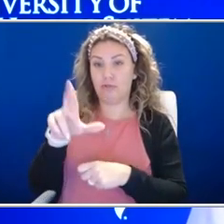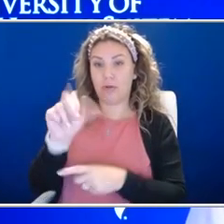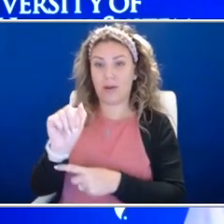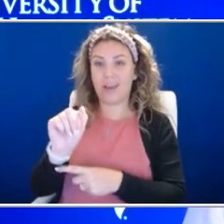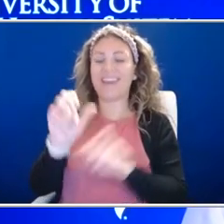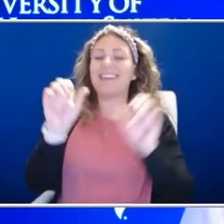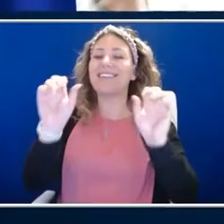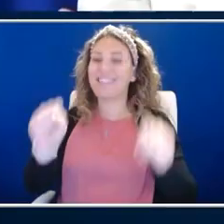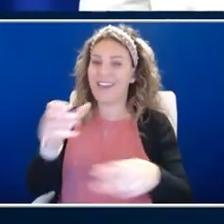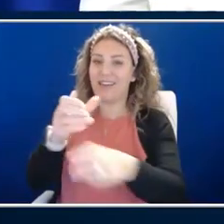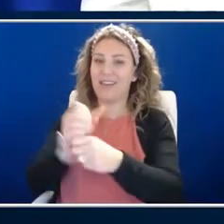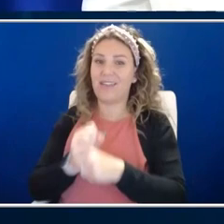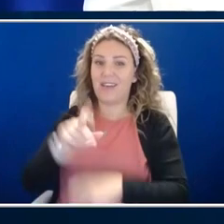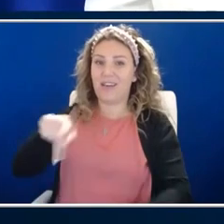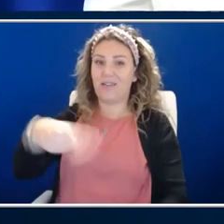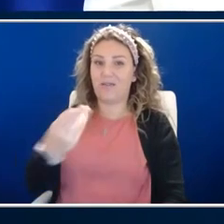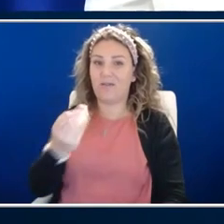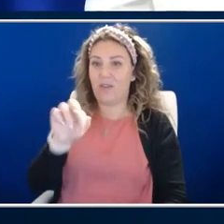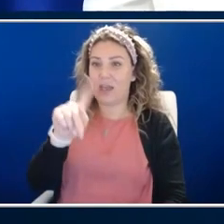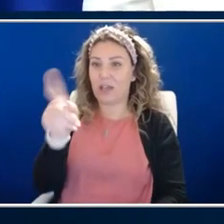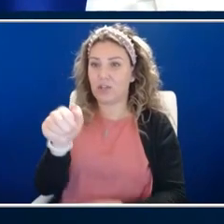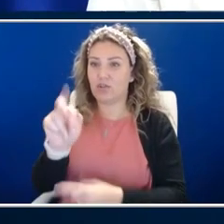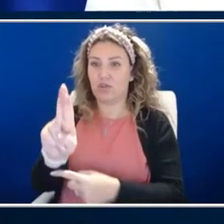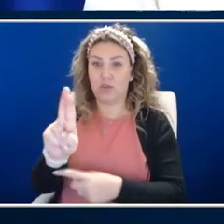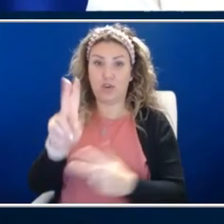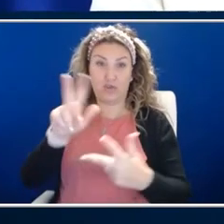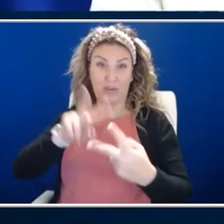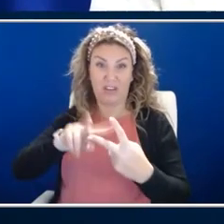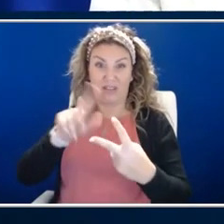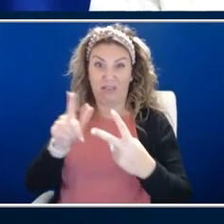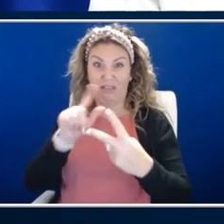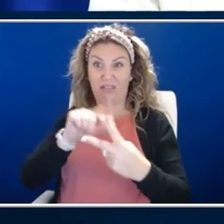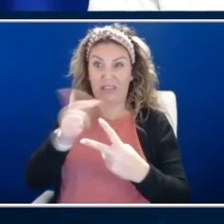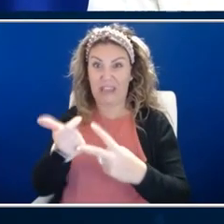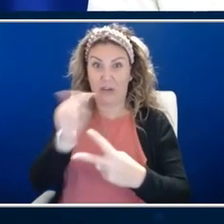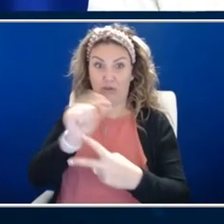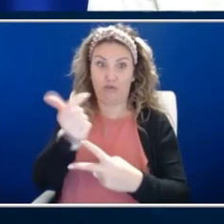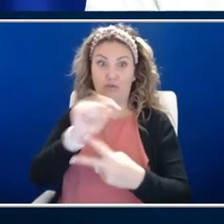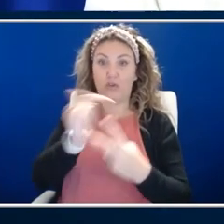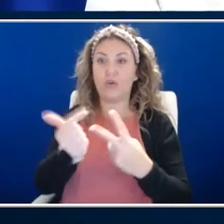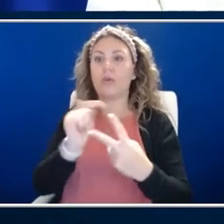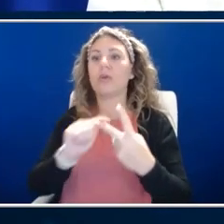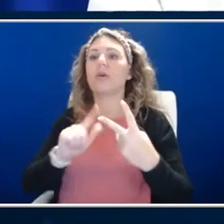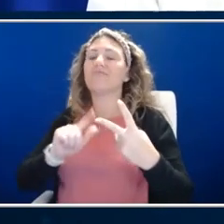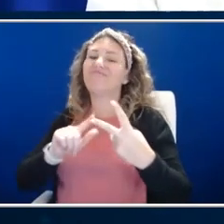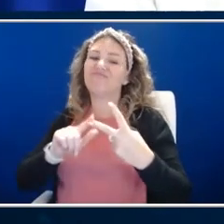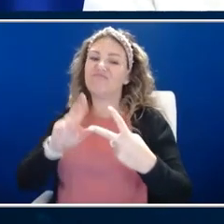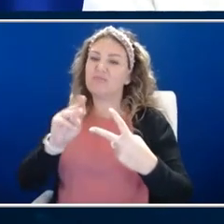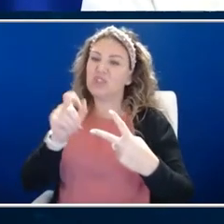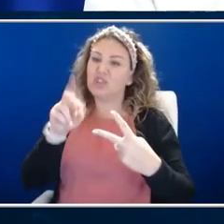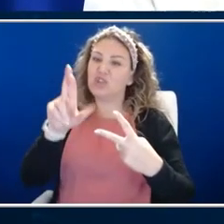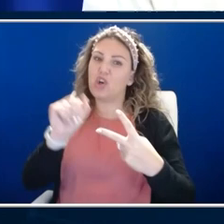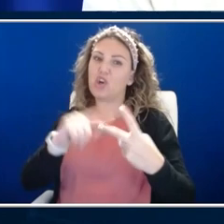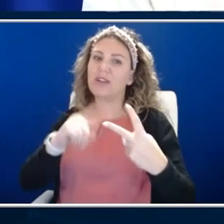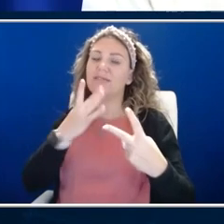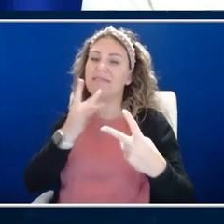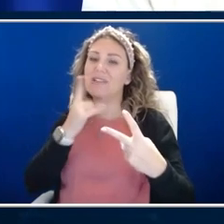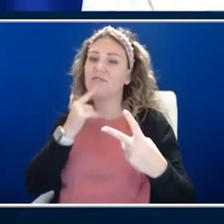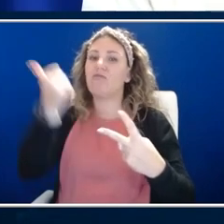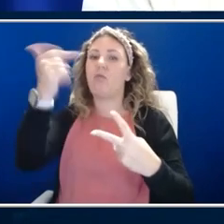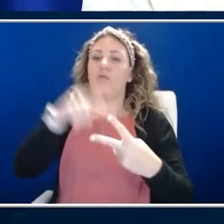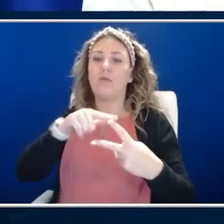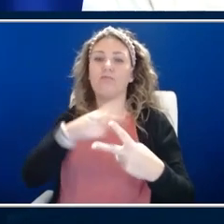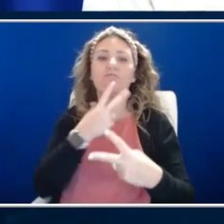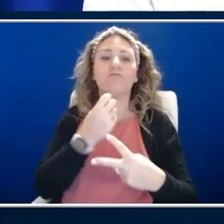Yeah, or flip-flop the other way, right? You can go either direction. And, yeah, it's just Moderna is only 18 and above, Pfizer is 12 and above. So you can mix and